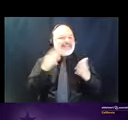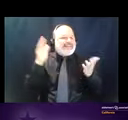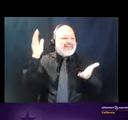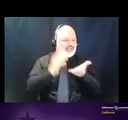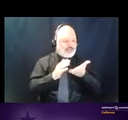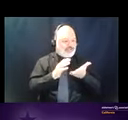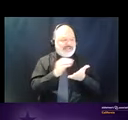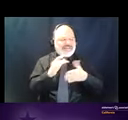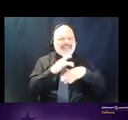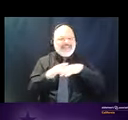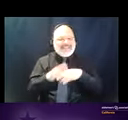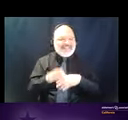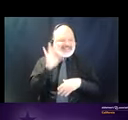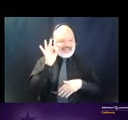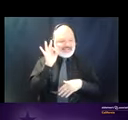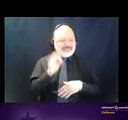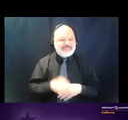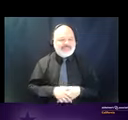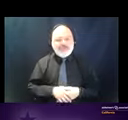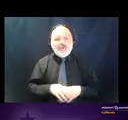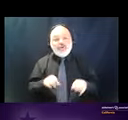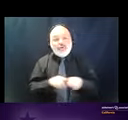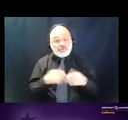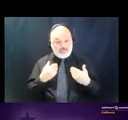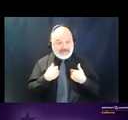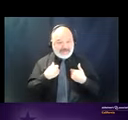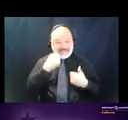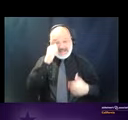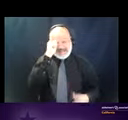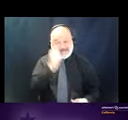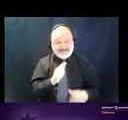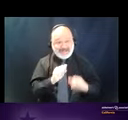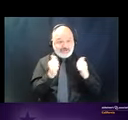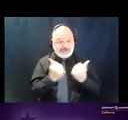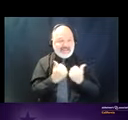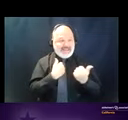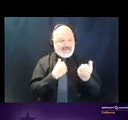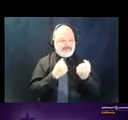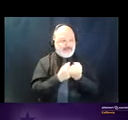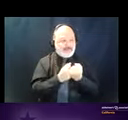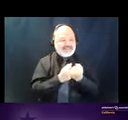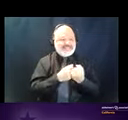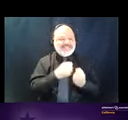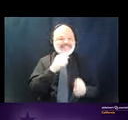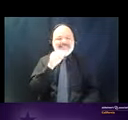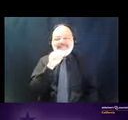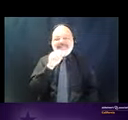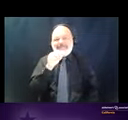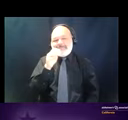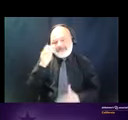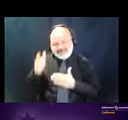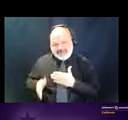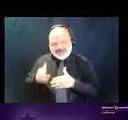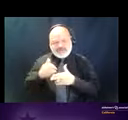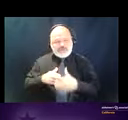to make sure that we all know that the Alzheimer's Association has an advocacy arm through the sister organization called